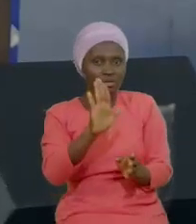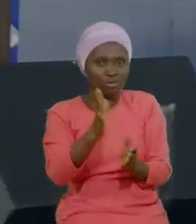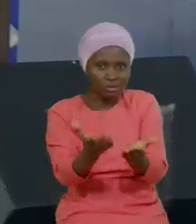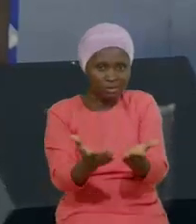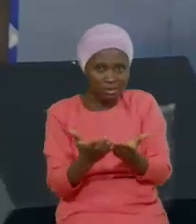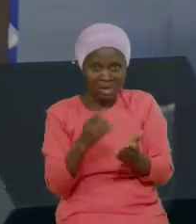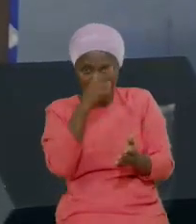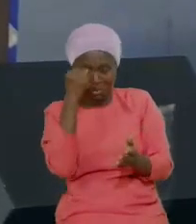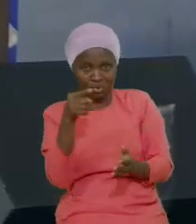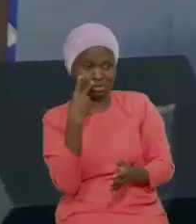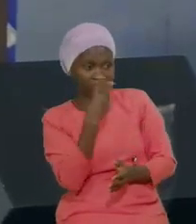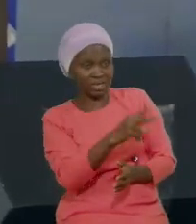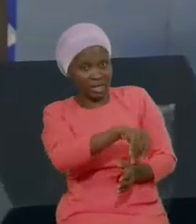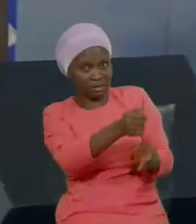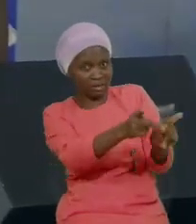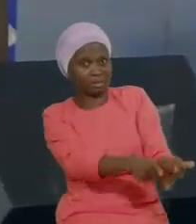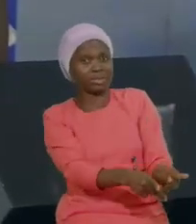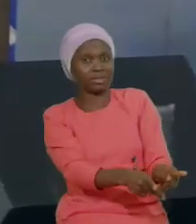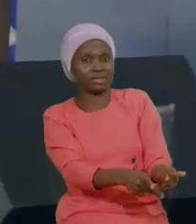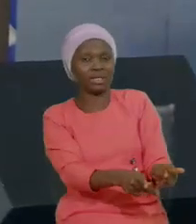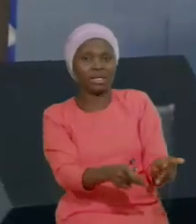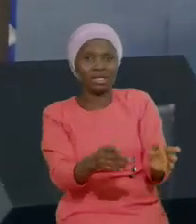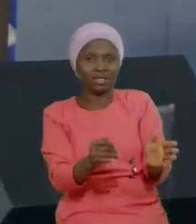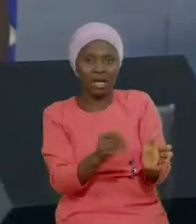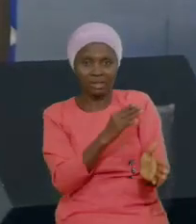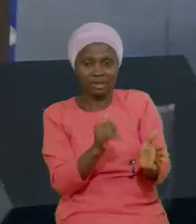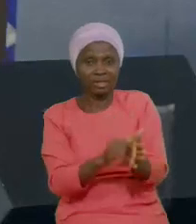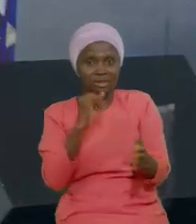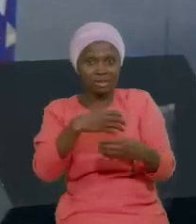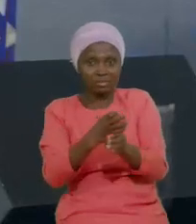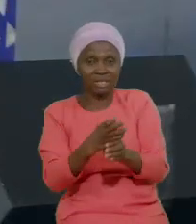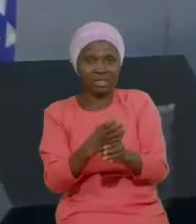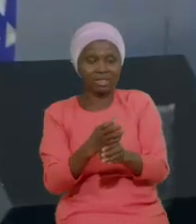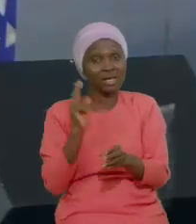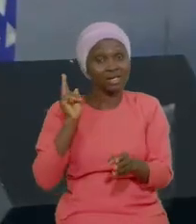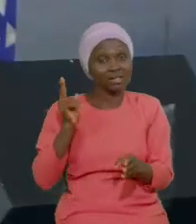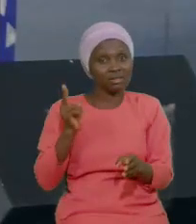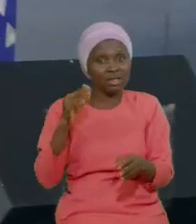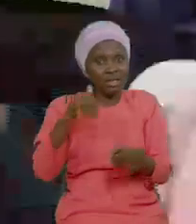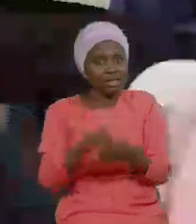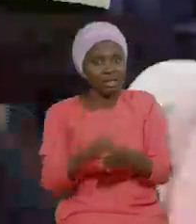you see another person and is making history in his own line.